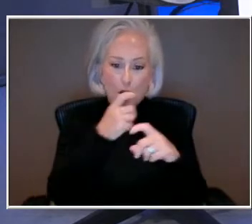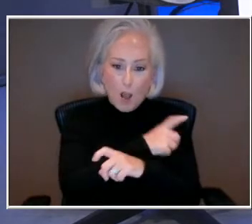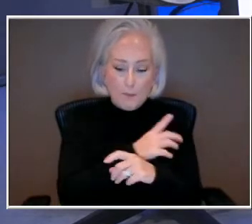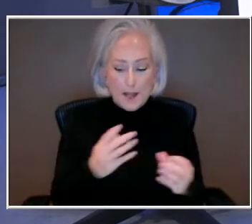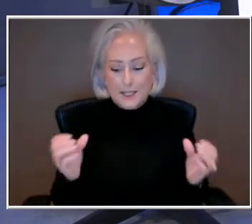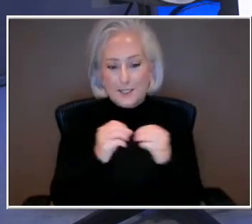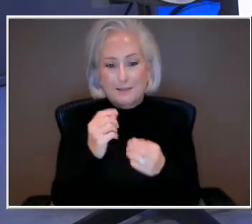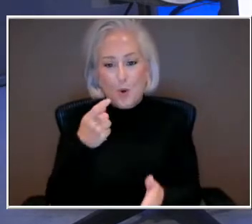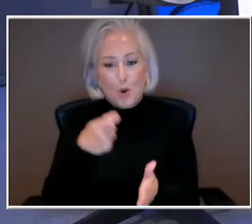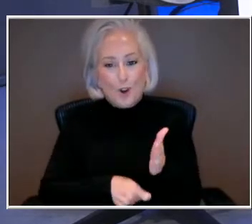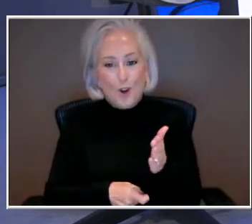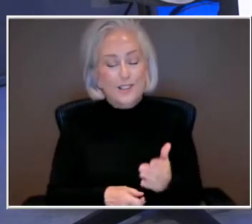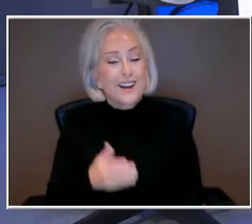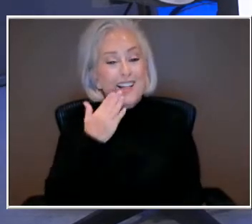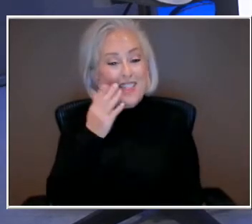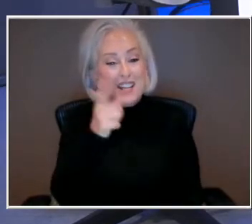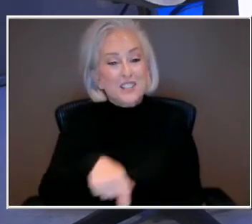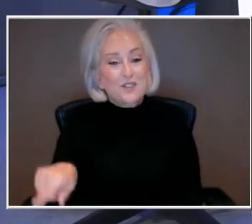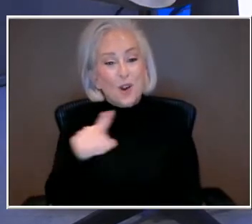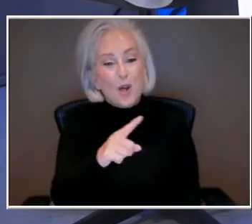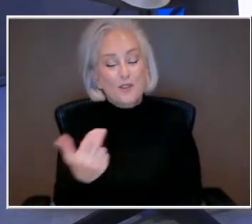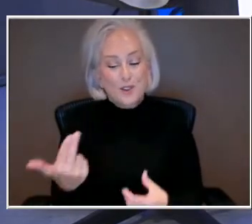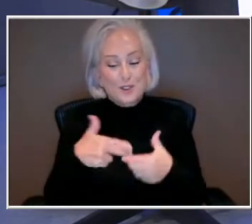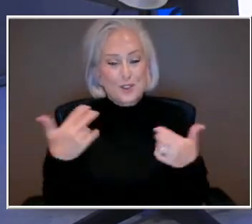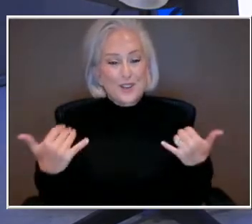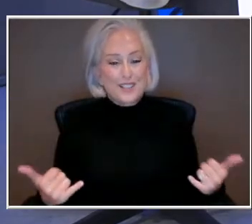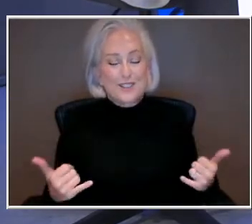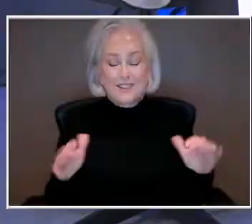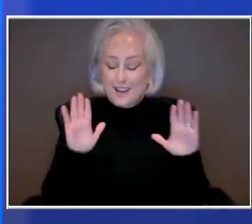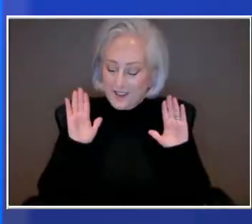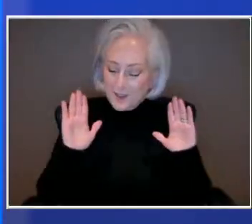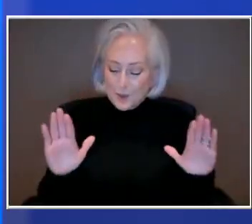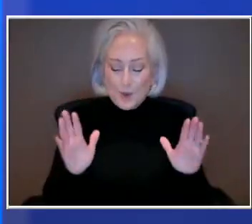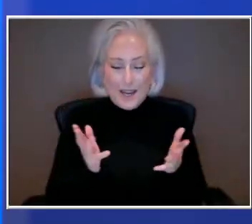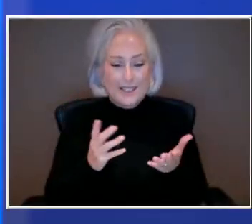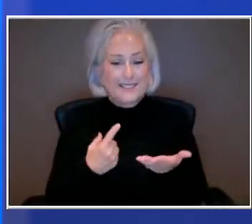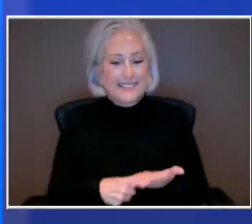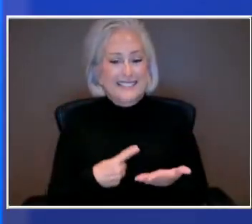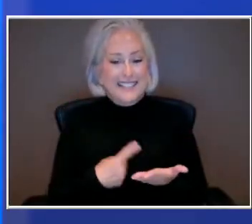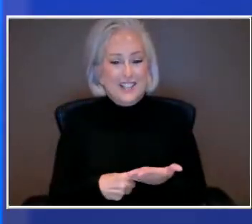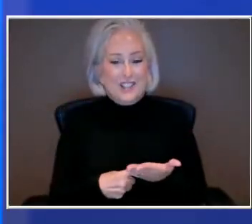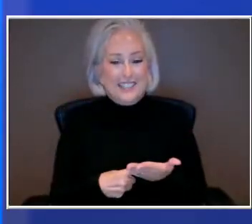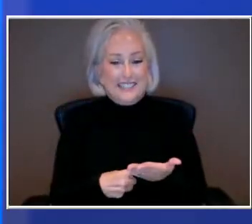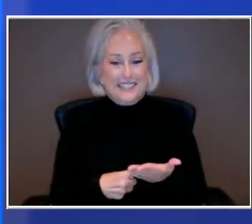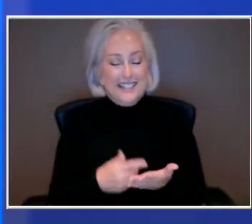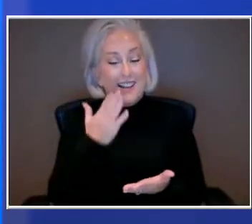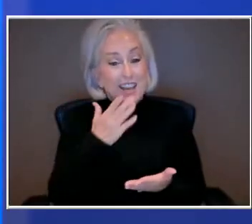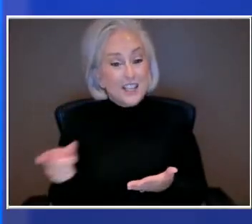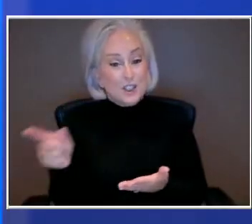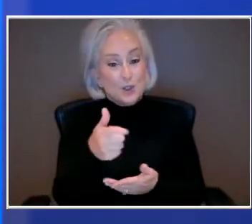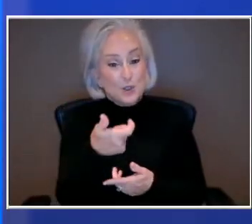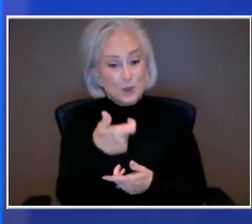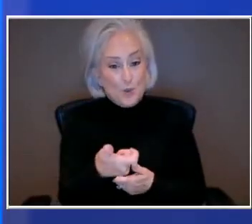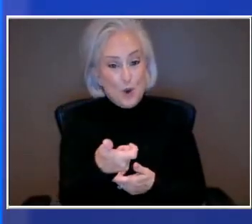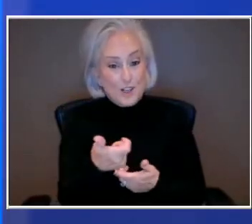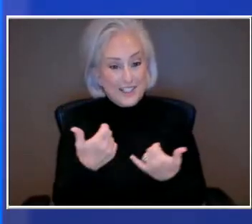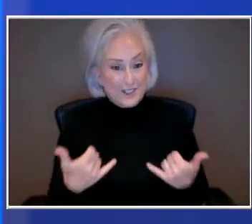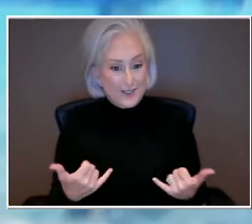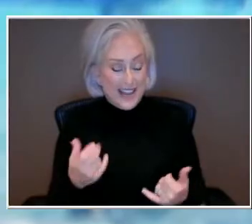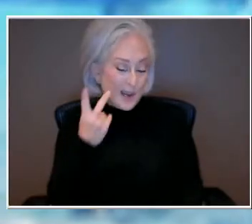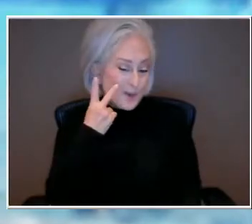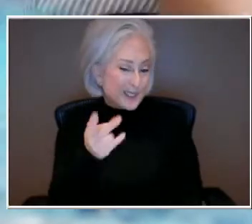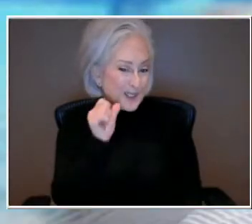to our great panel of guests today. Fantastic discussion, very important. Thanks to our viewers for being with us today. Have a great one. We'll see you back here